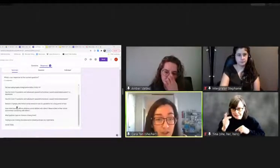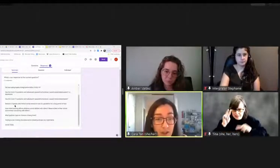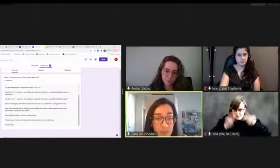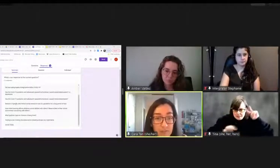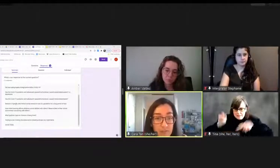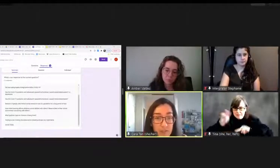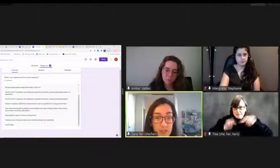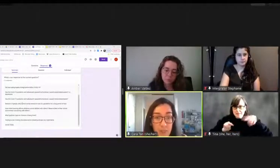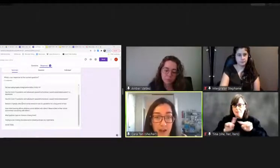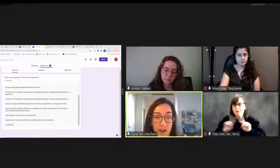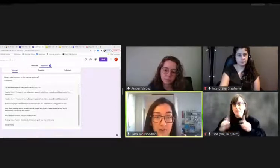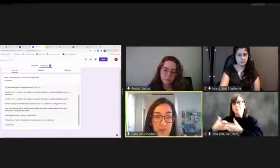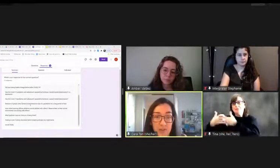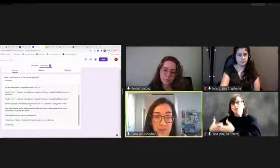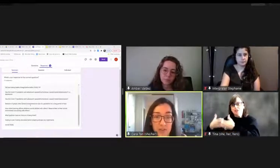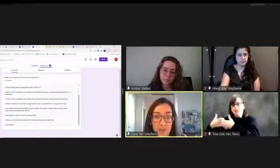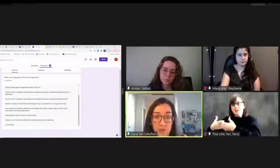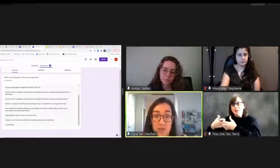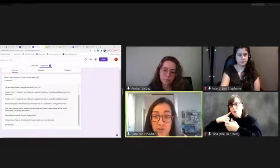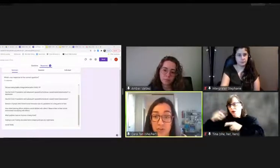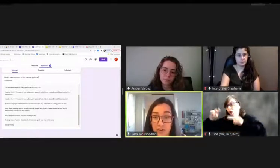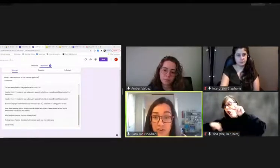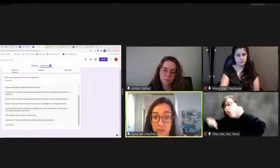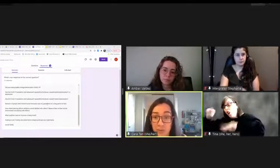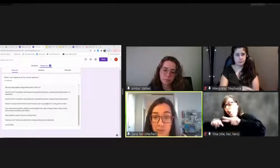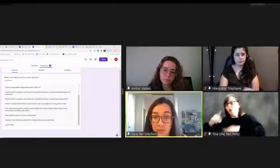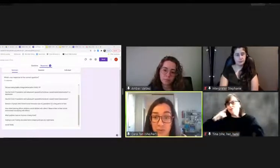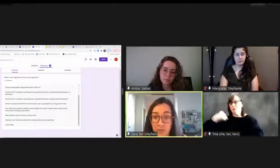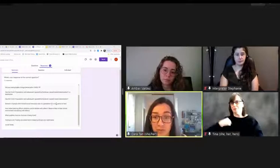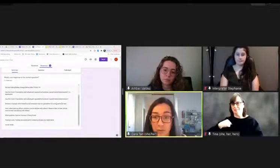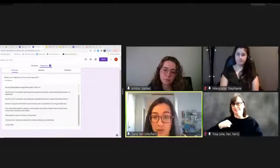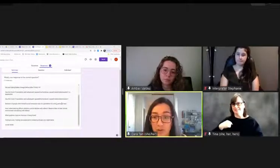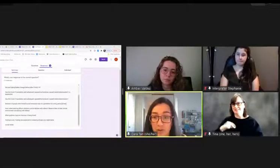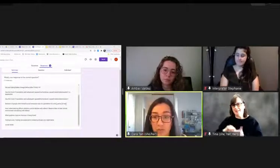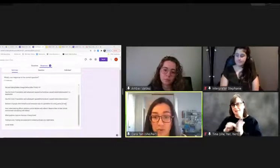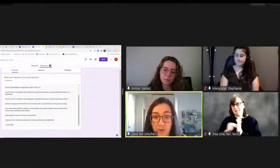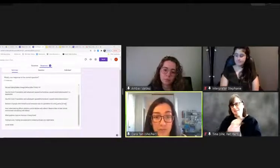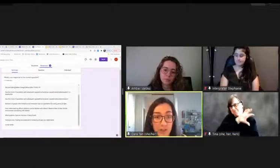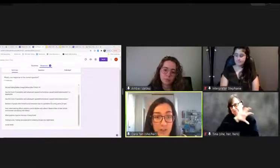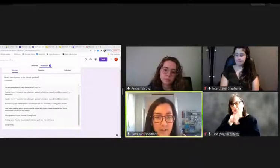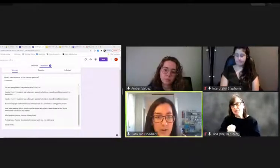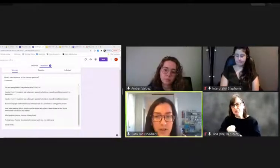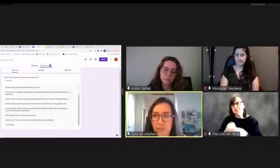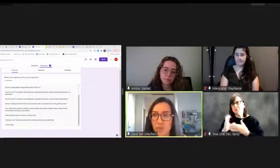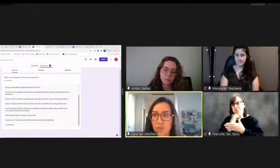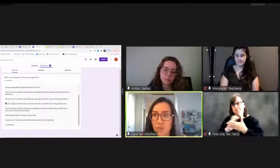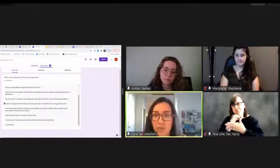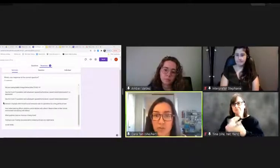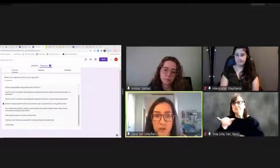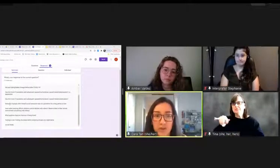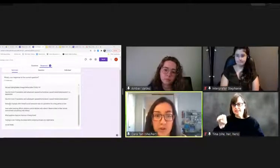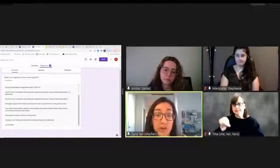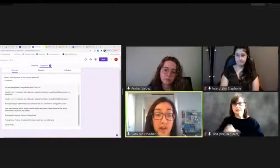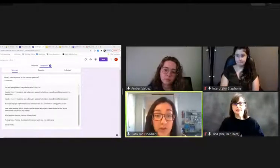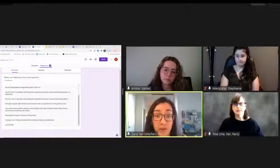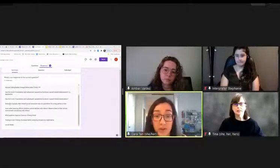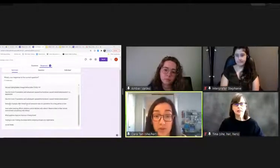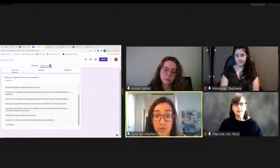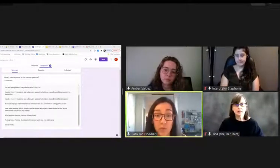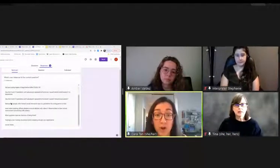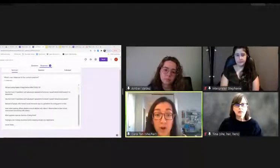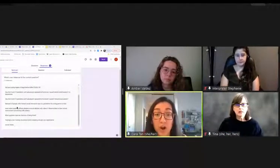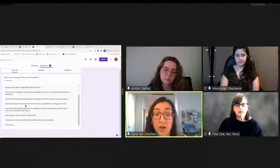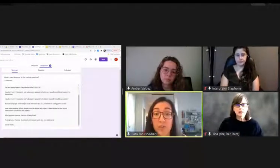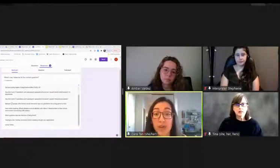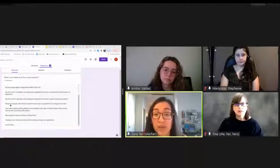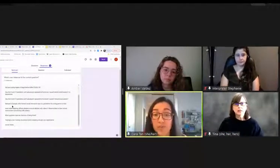Okay, behavior of people after limited social interaction due to a pandemic for a long period of time. Okay, so we just want to look at the behavior. So